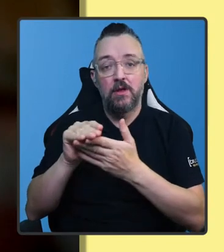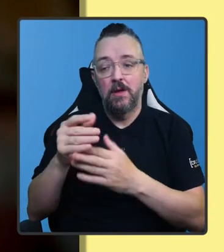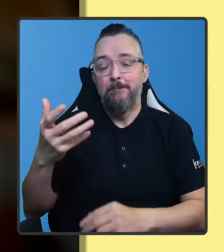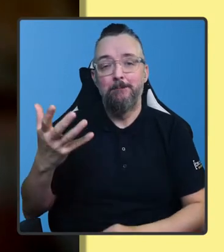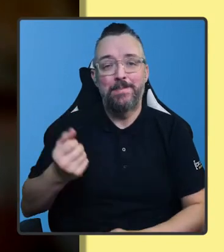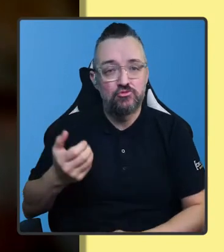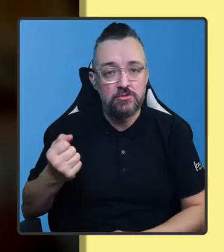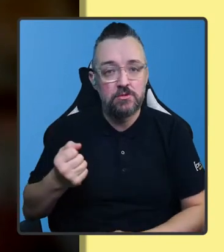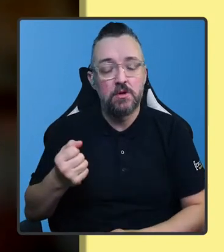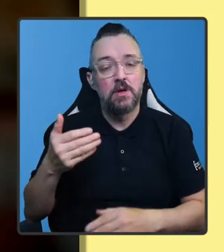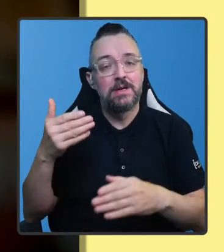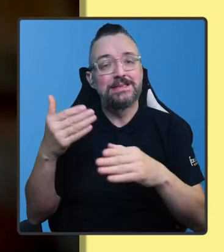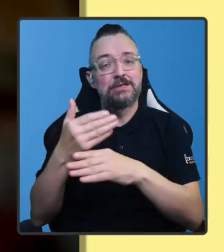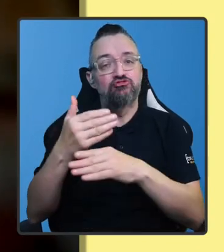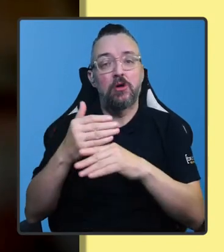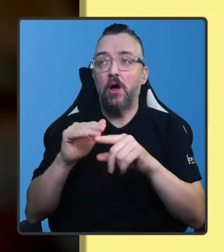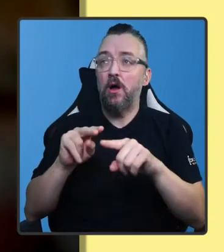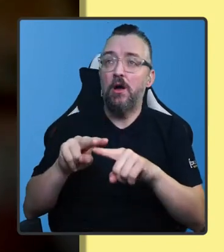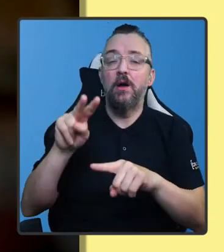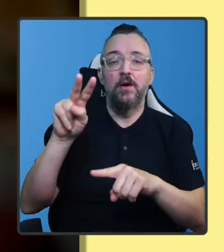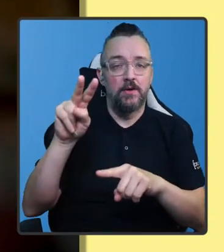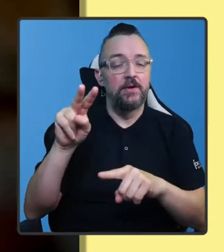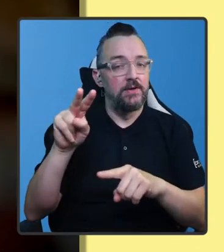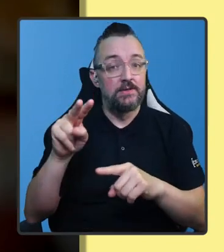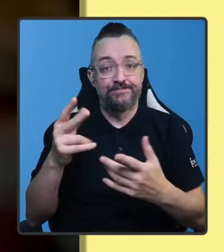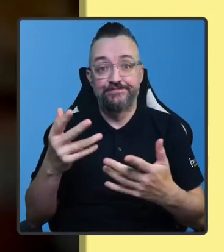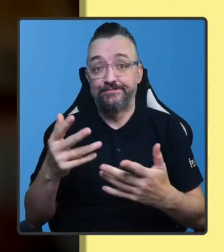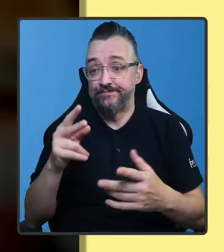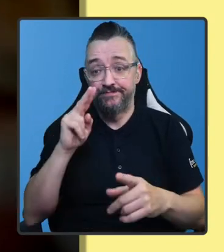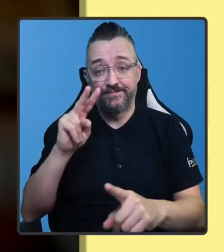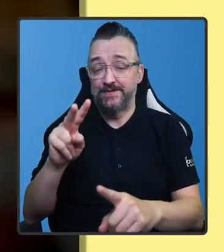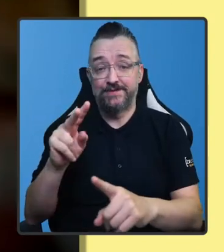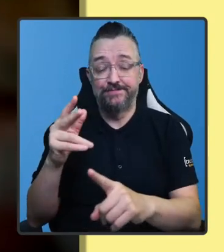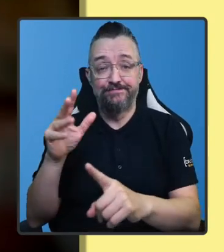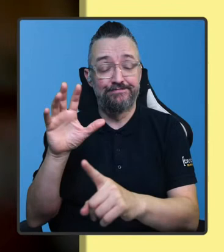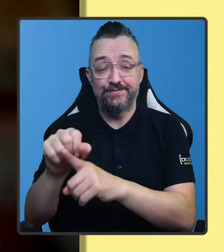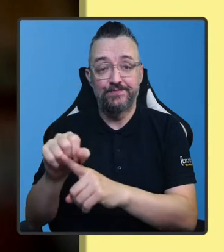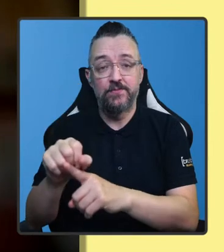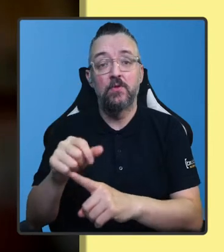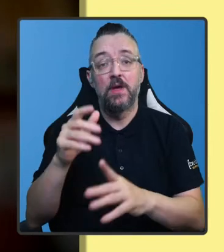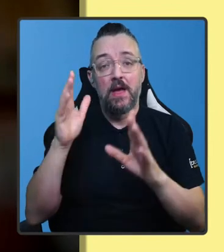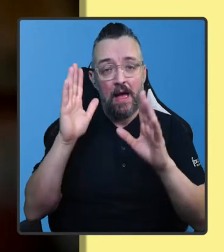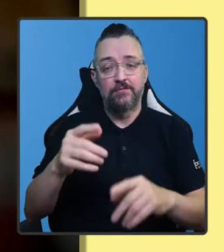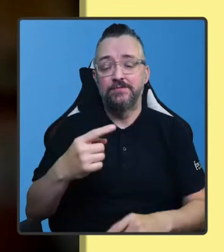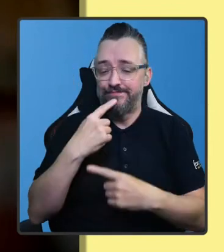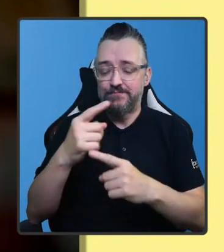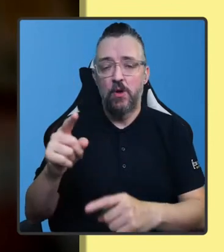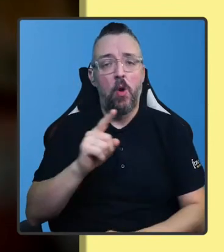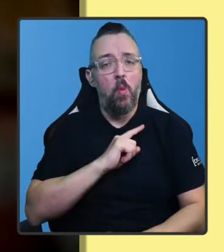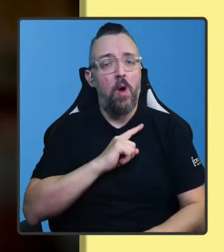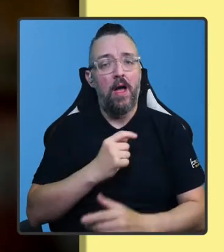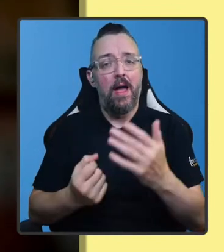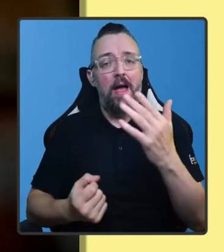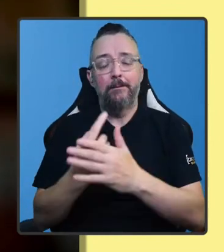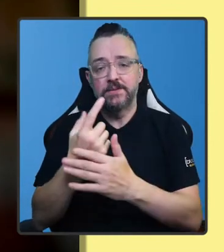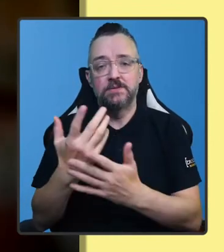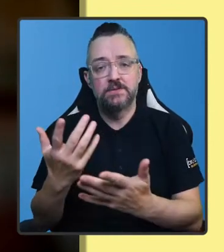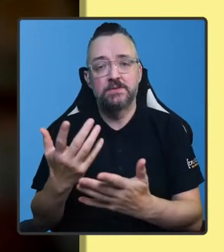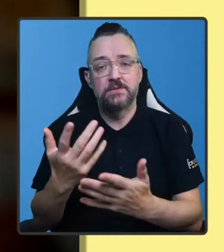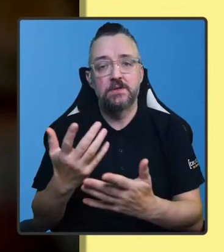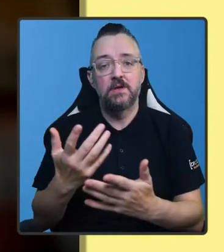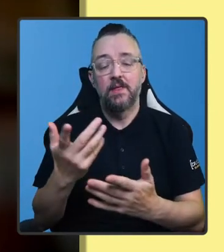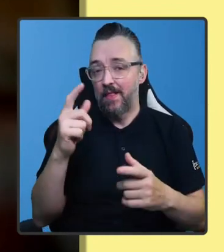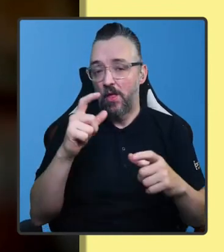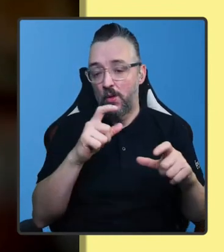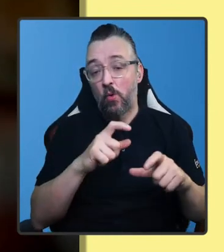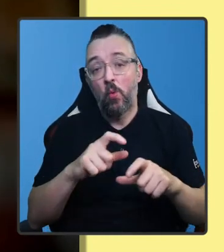career prospects are hiding in plain sight, and we need to call out the causes and not the symptoms of the continuing